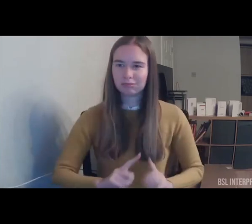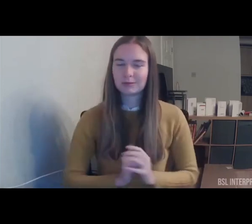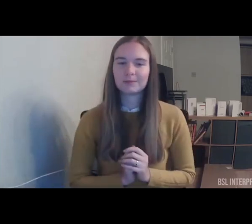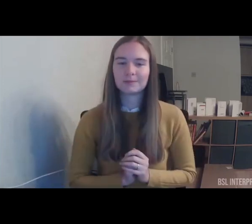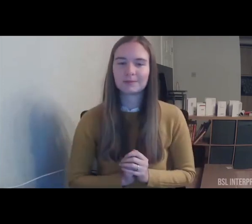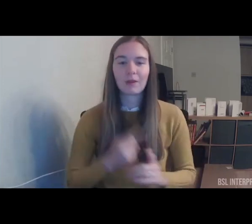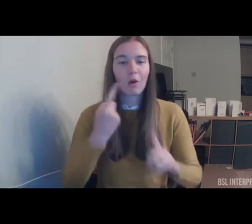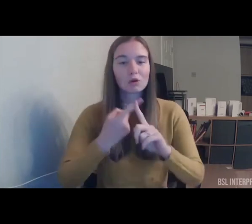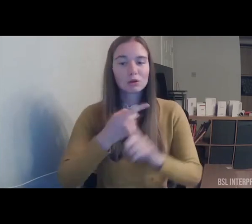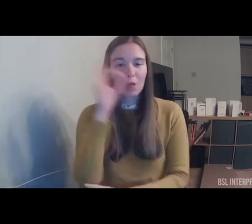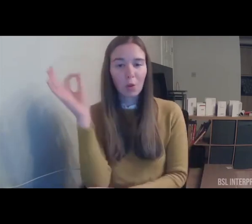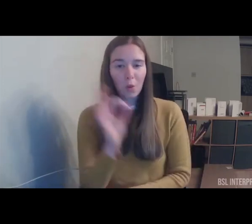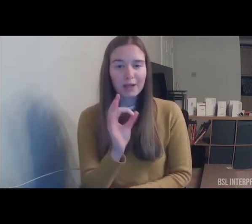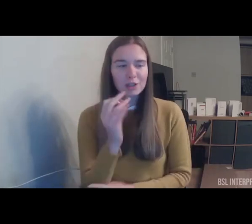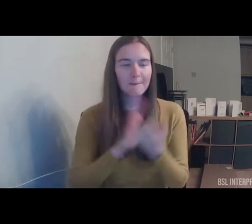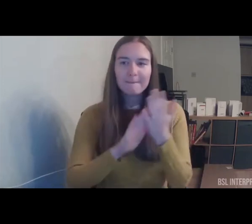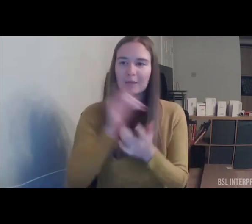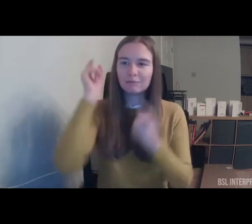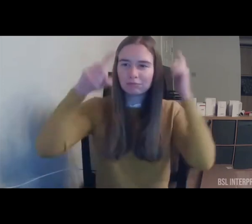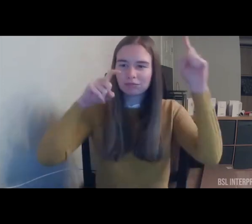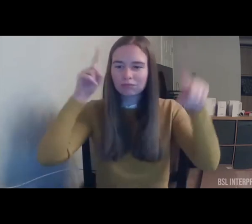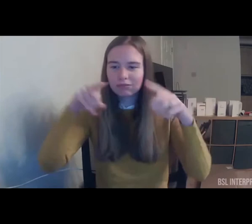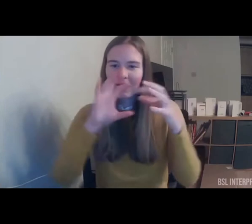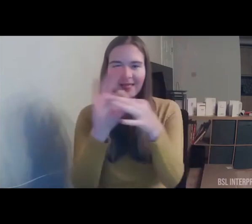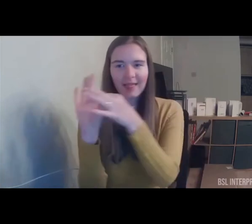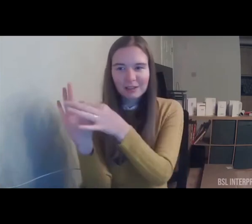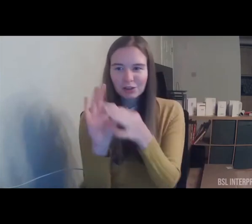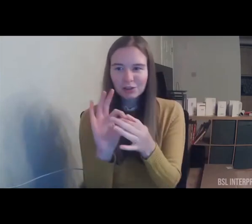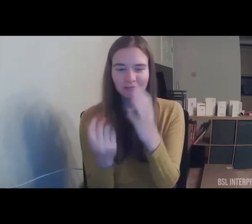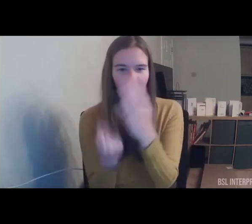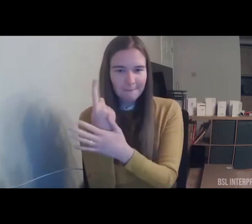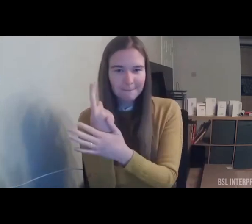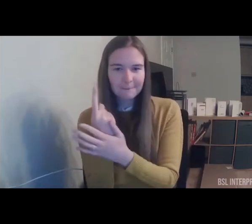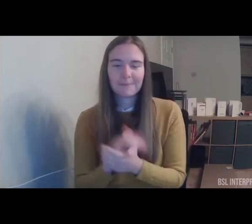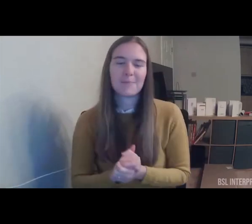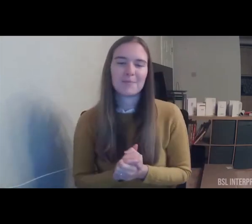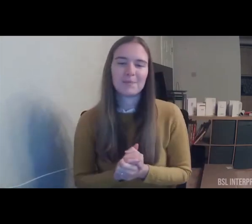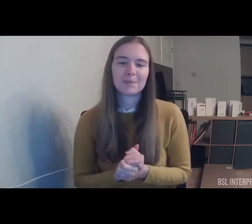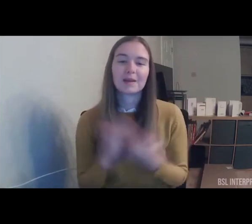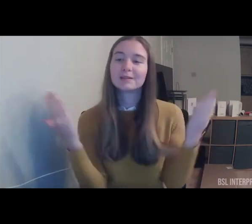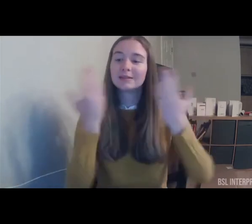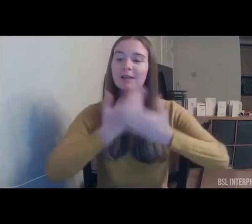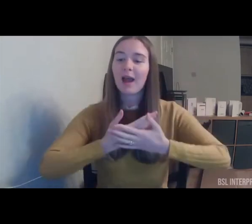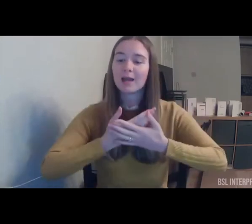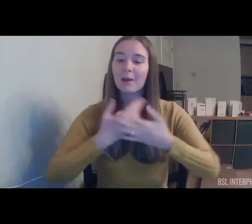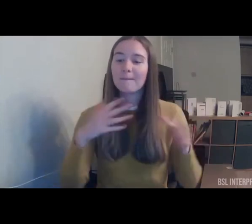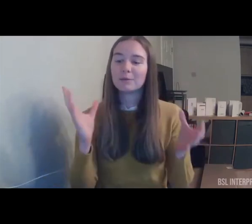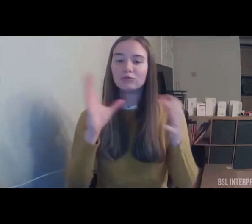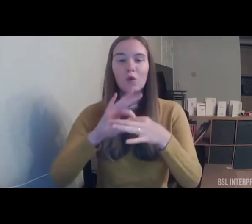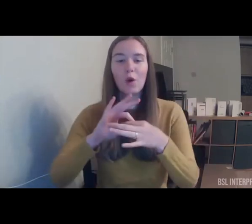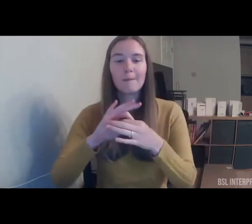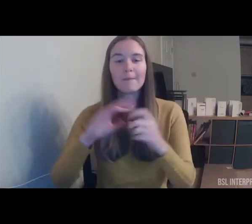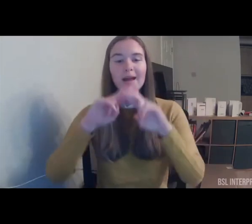the question has sparked ideas and made connections in unexpected and compelling ways. Tonight we are joined by some of the international